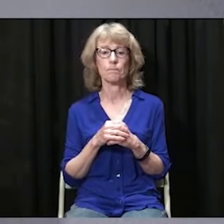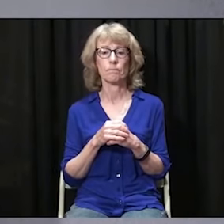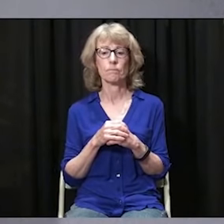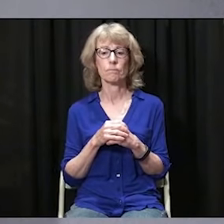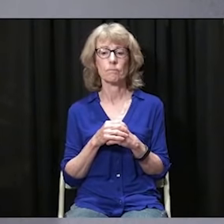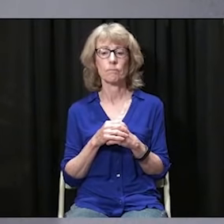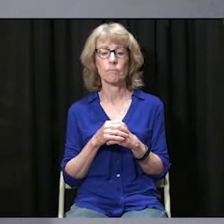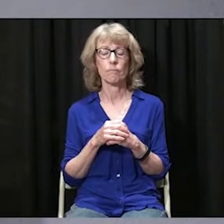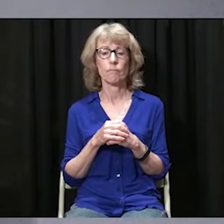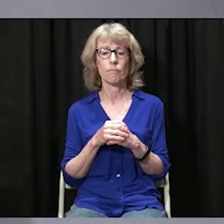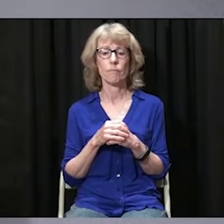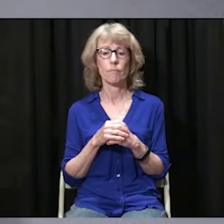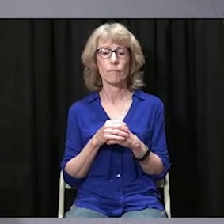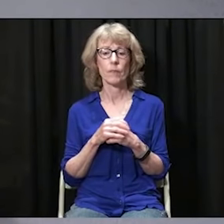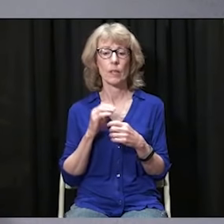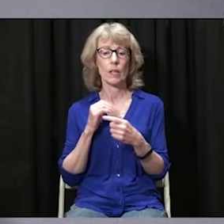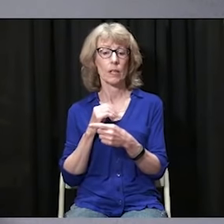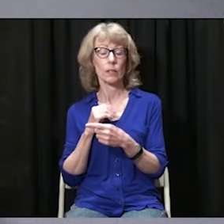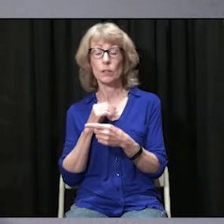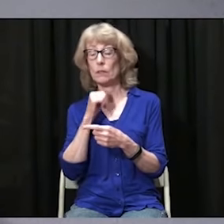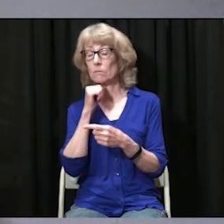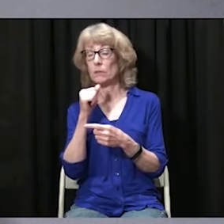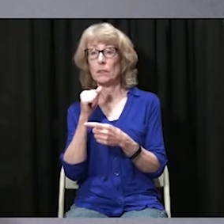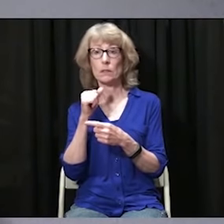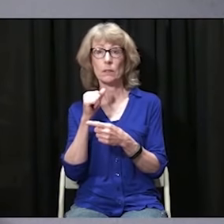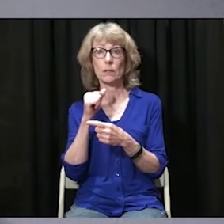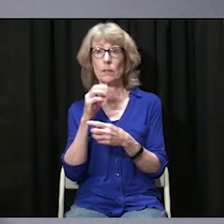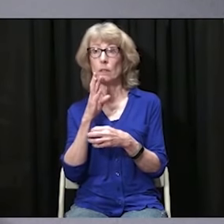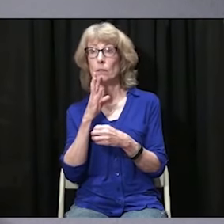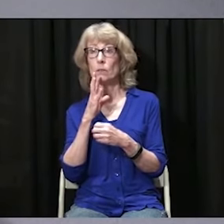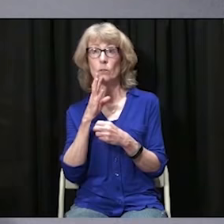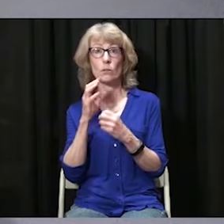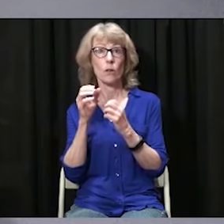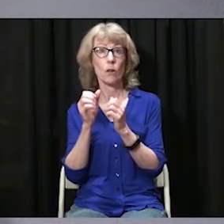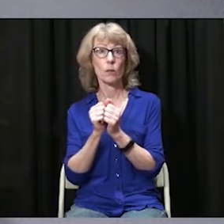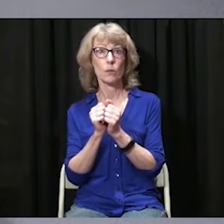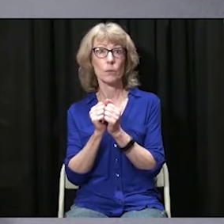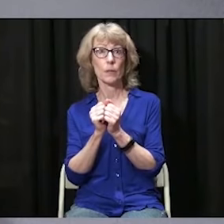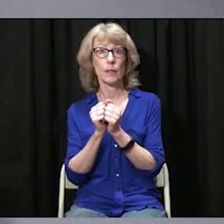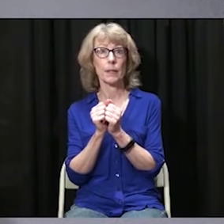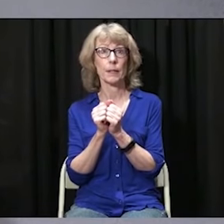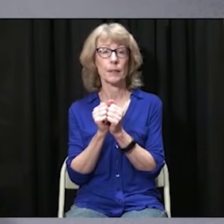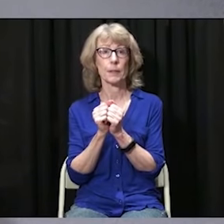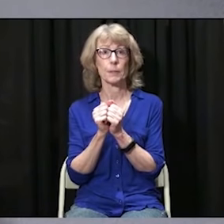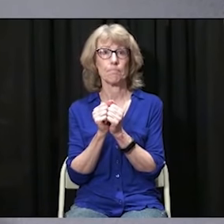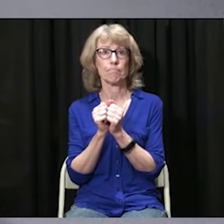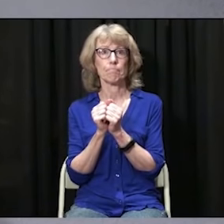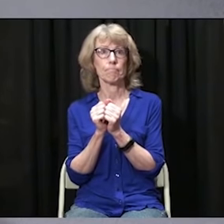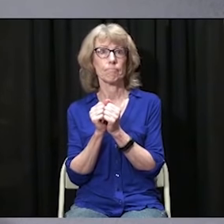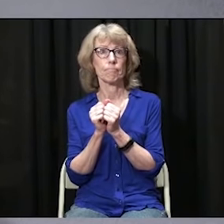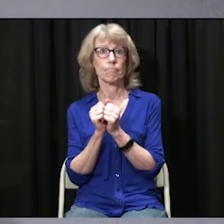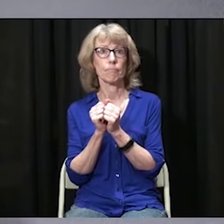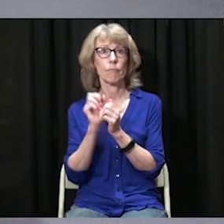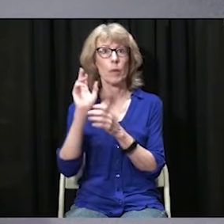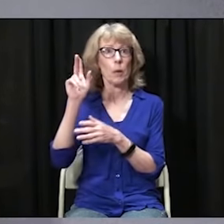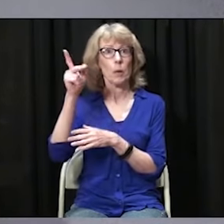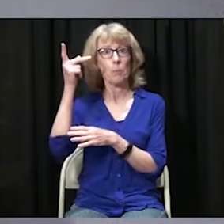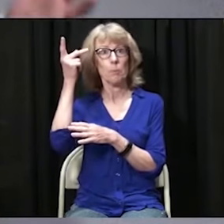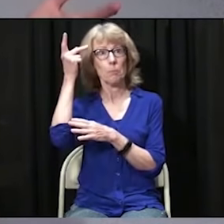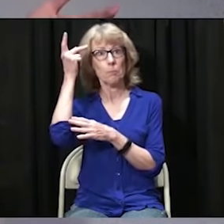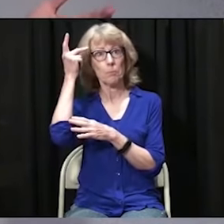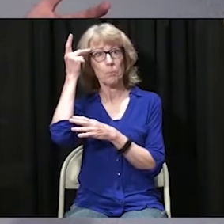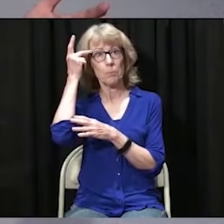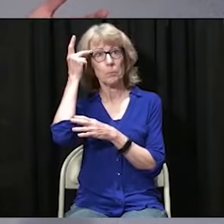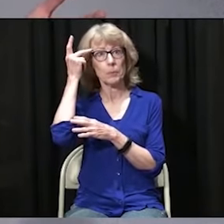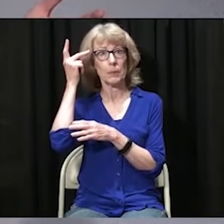She doesn't talk with the aggressive, polarizing, political rhetoric that always happens on